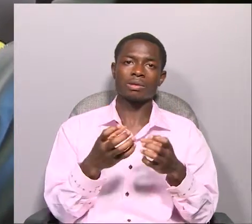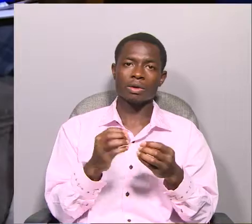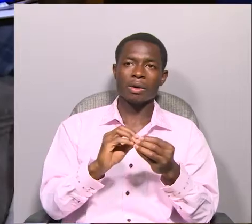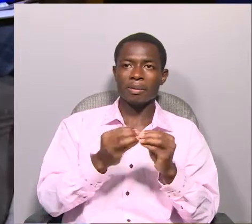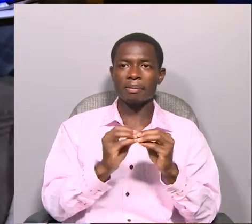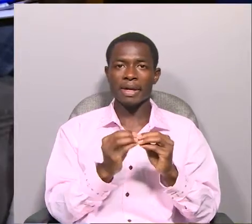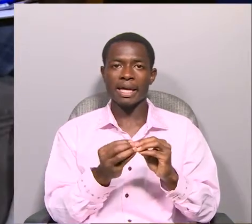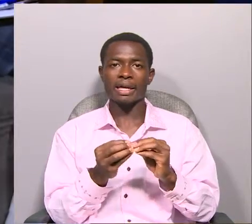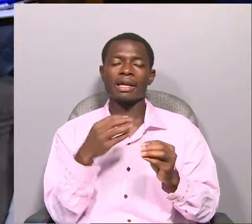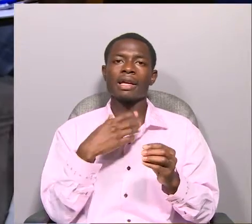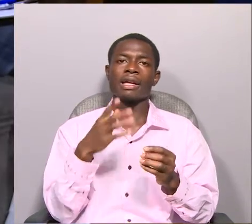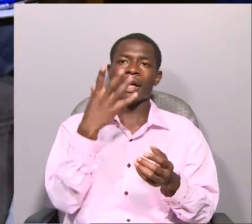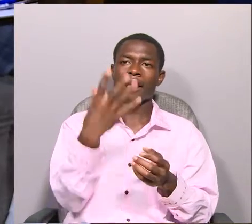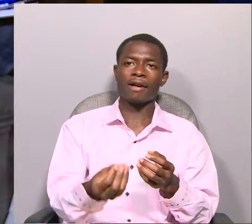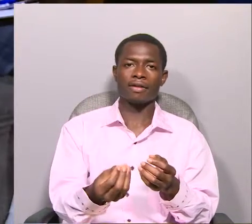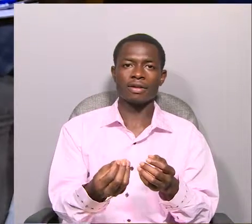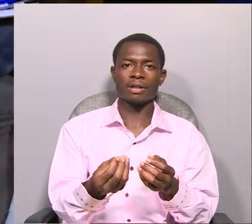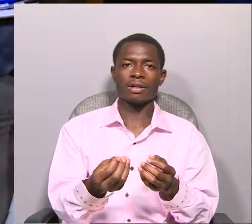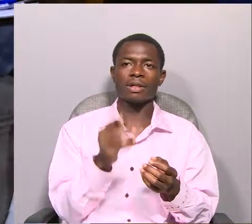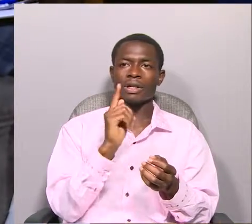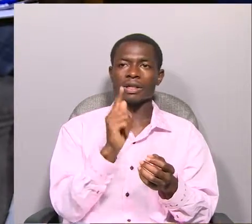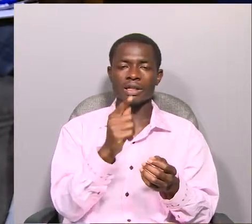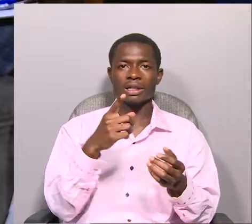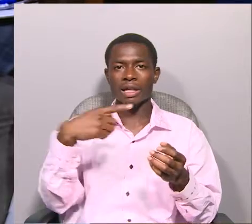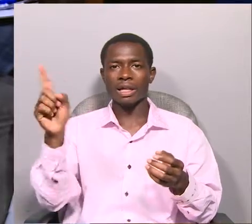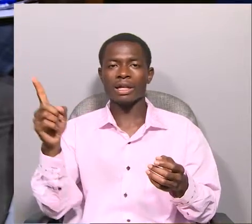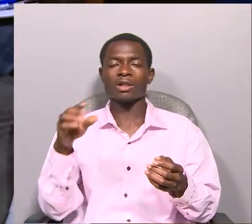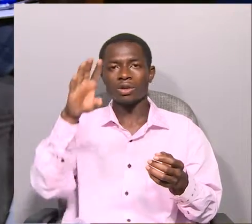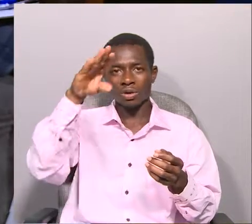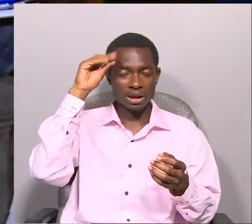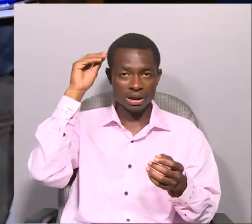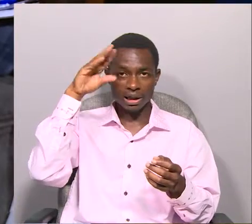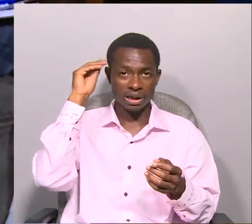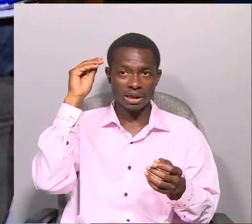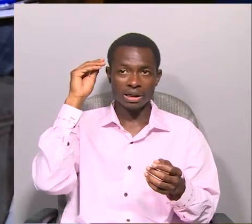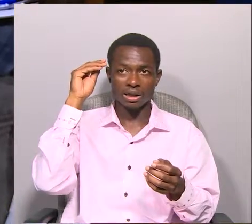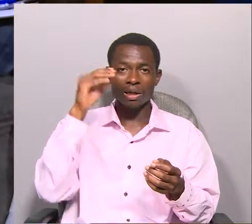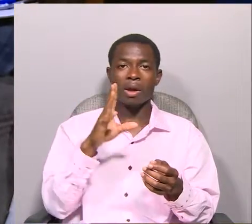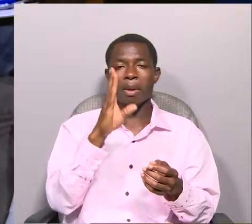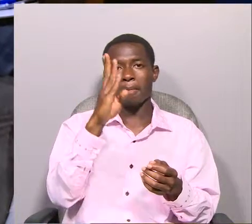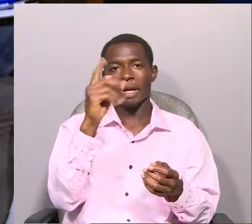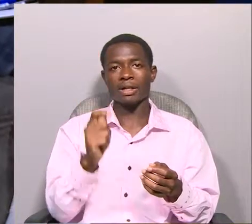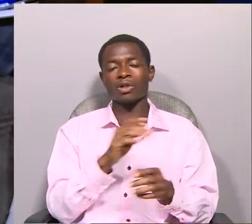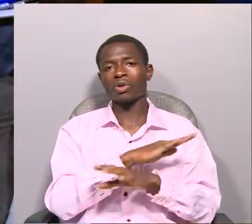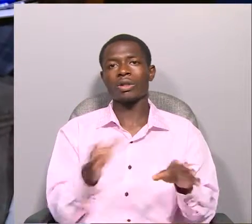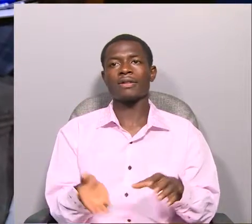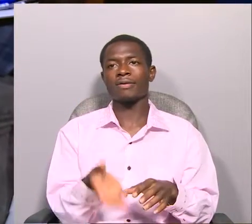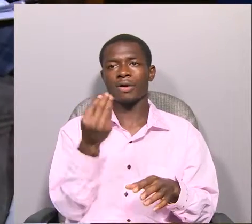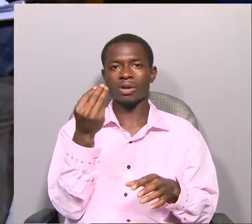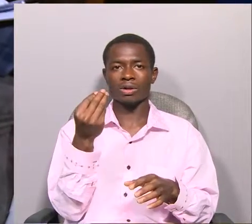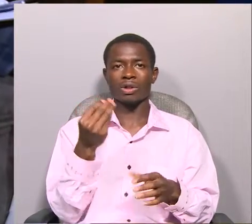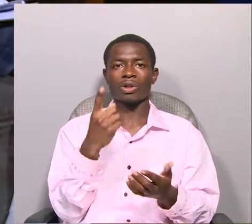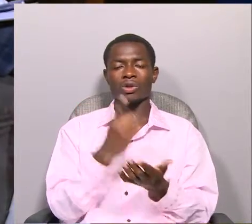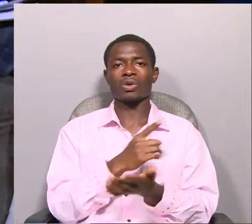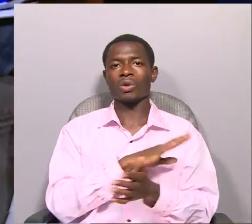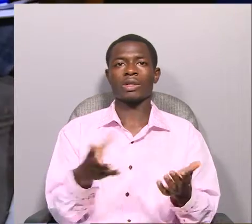to carry to their fellow peers, and they also have these rights to educate their peers on, but then they are not funded. They